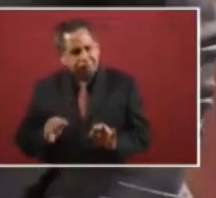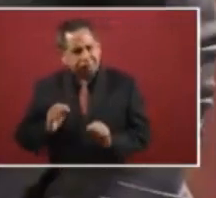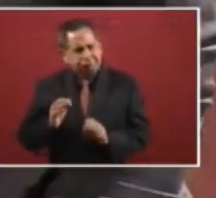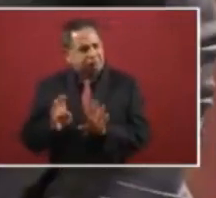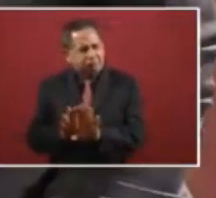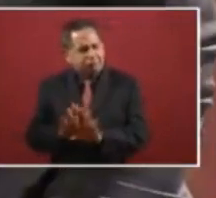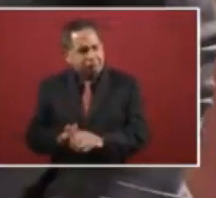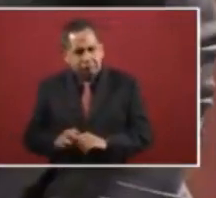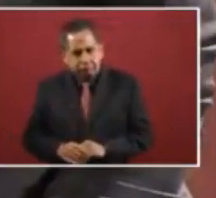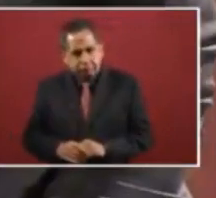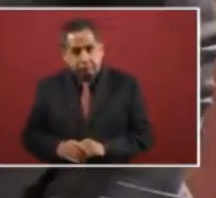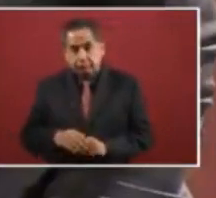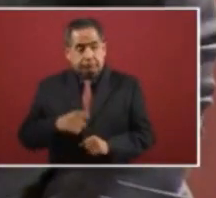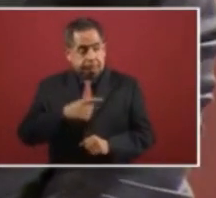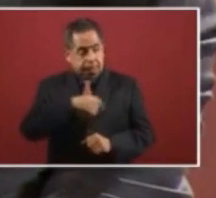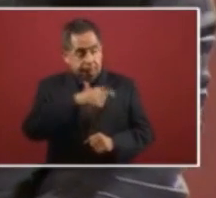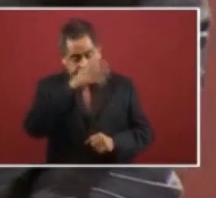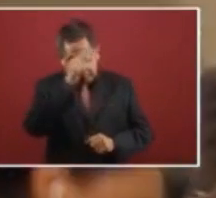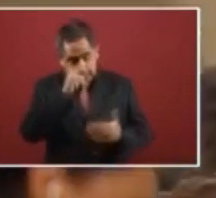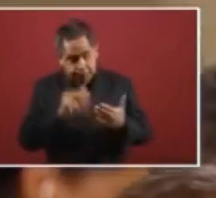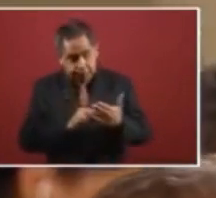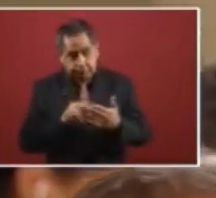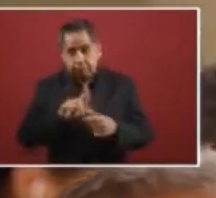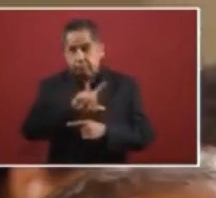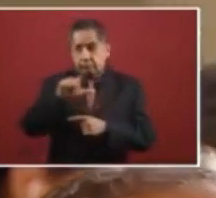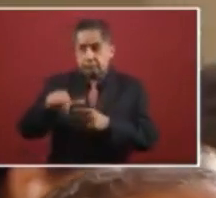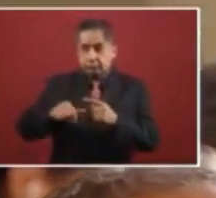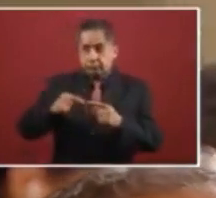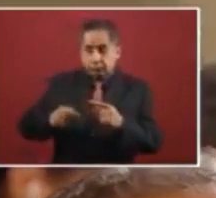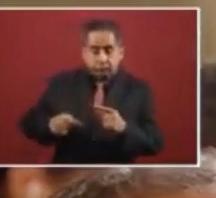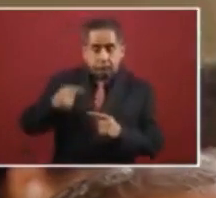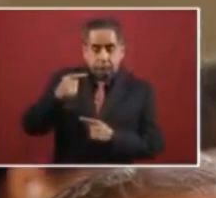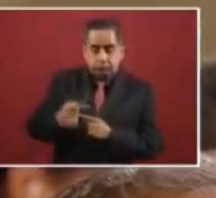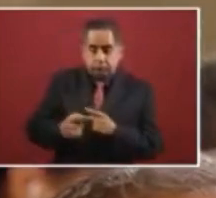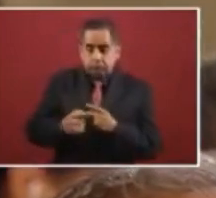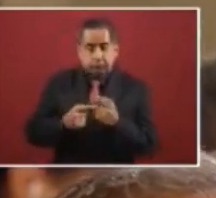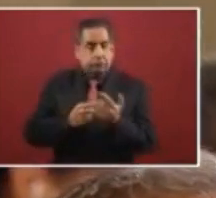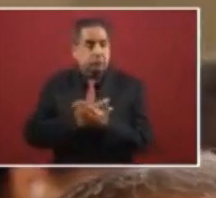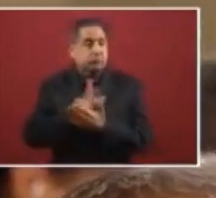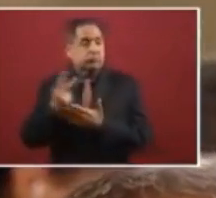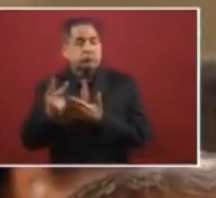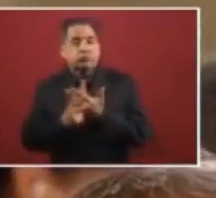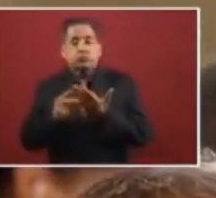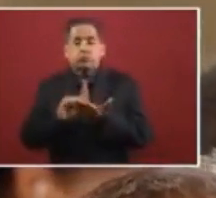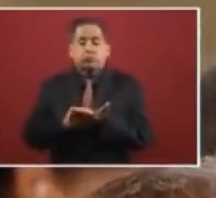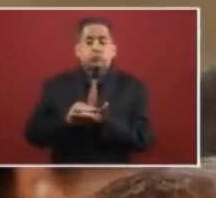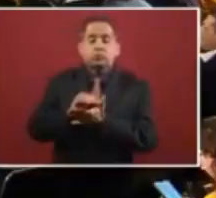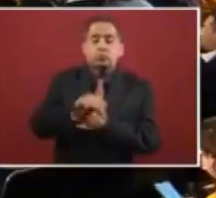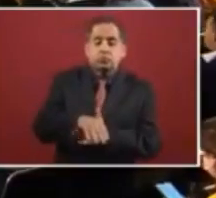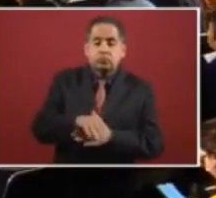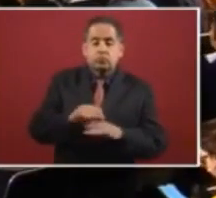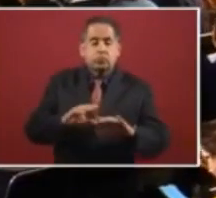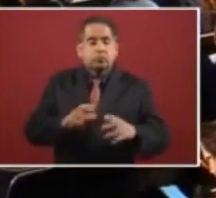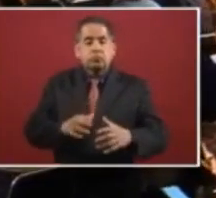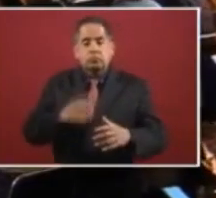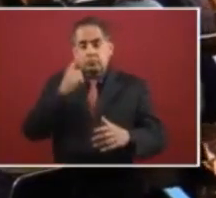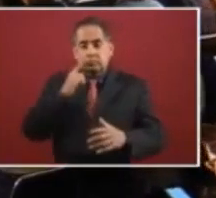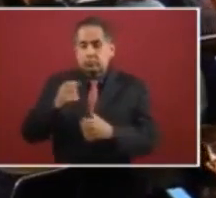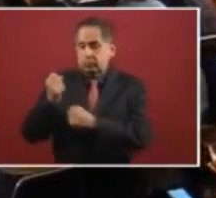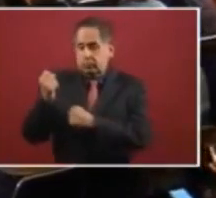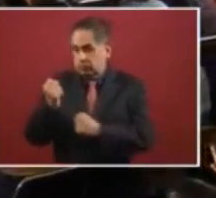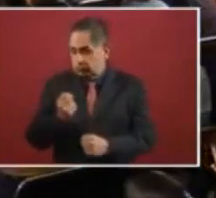that, after this agreement, will there still be an investment